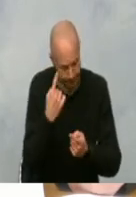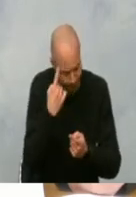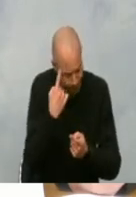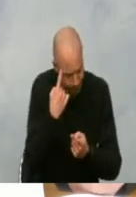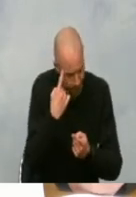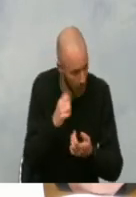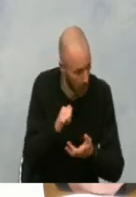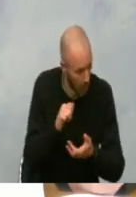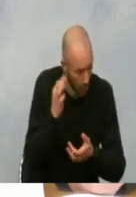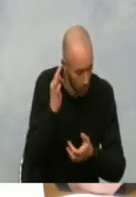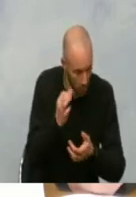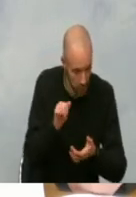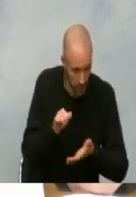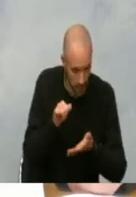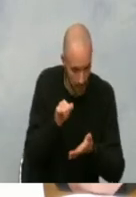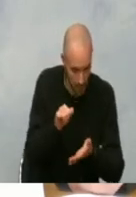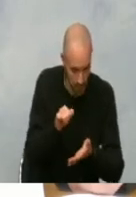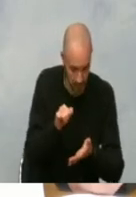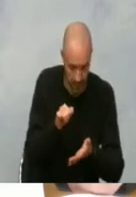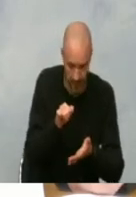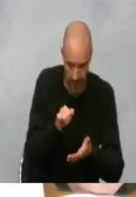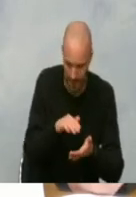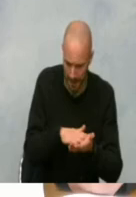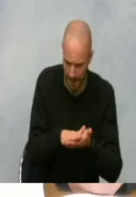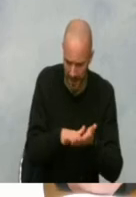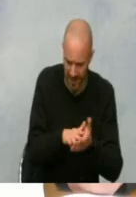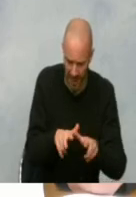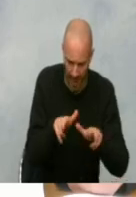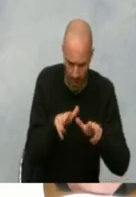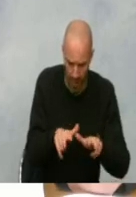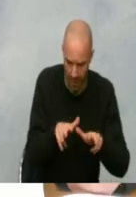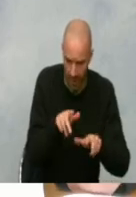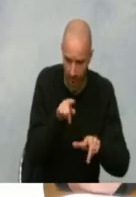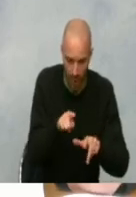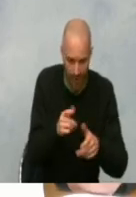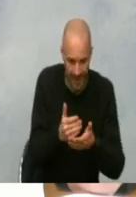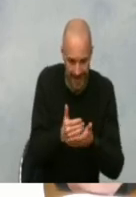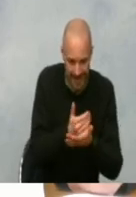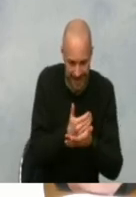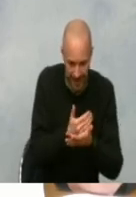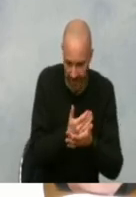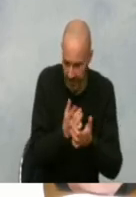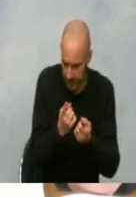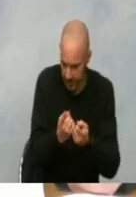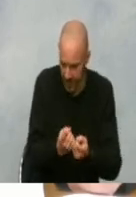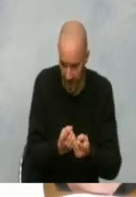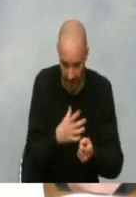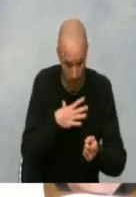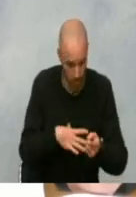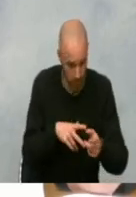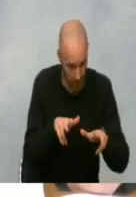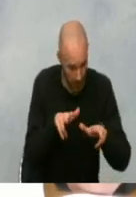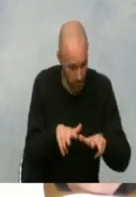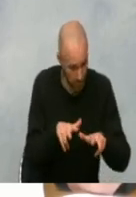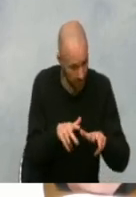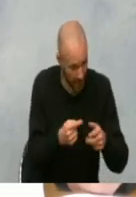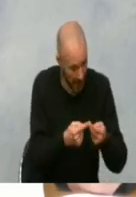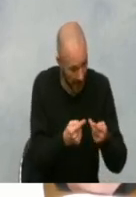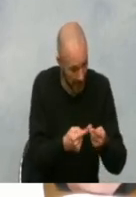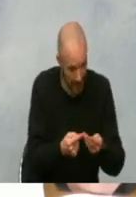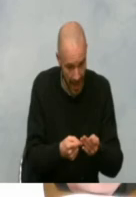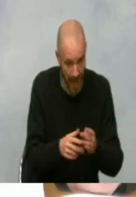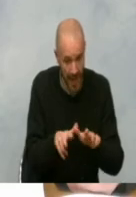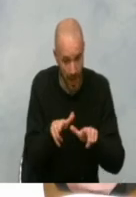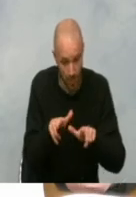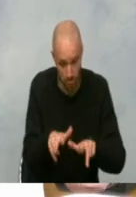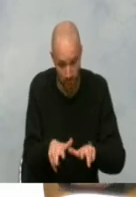budget. That would mean approval of savings measures, if you were looking to approve any, and approval of the